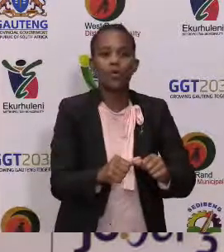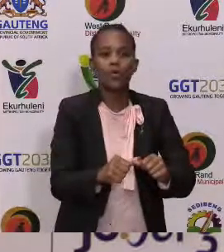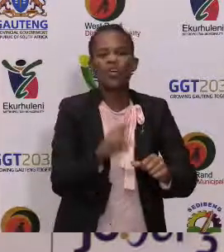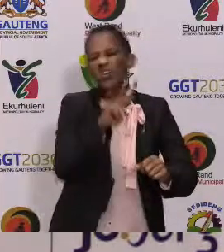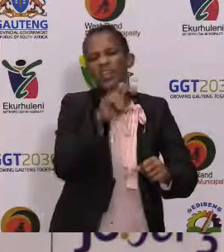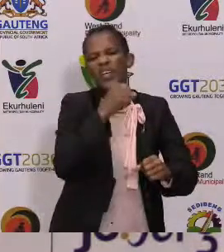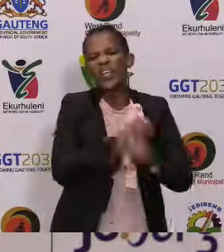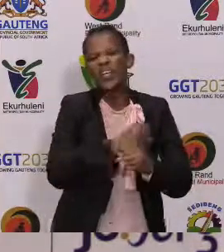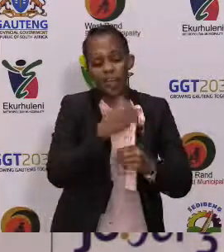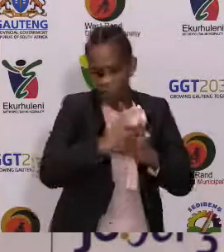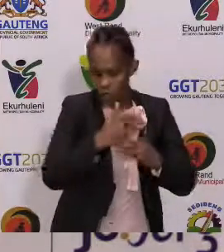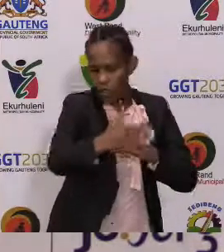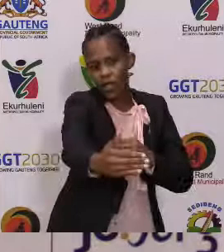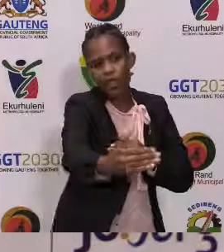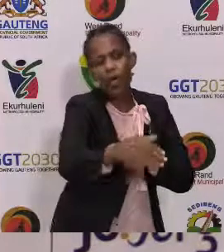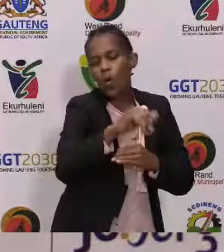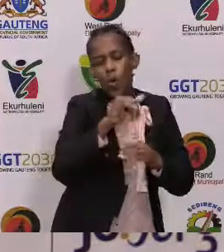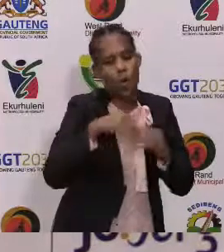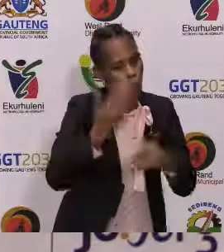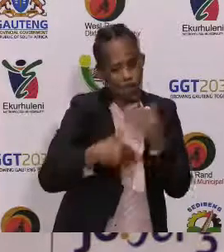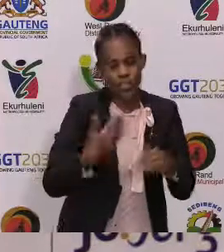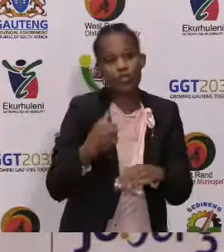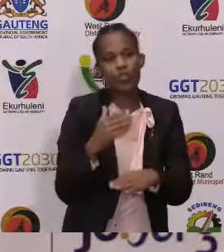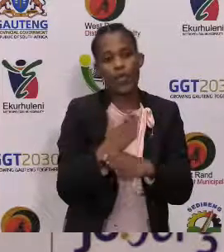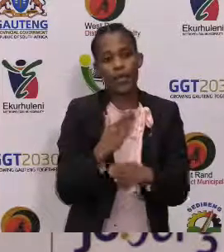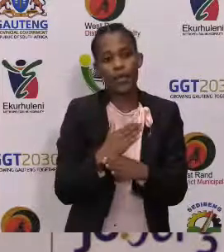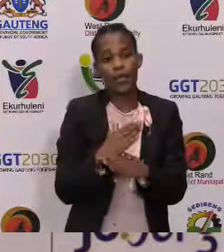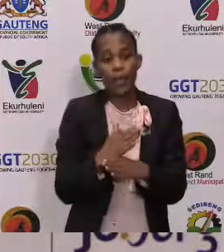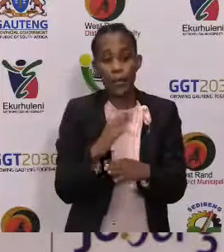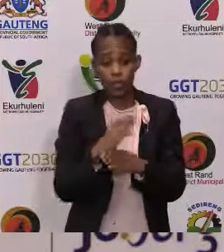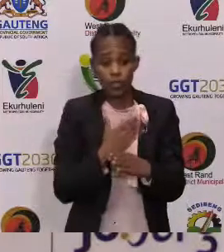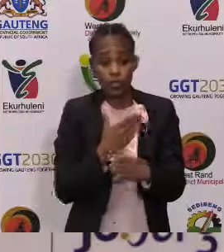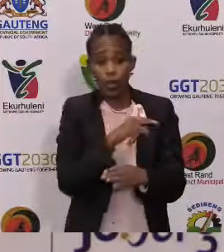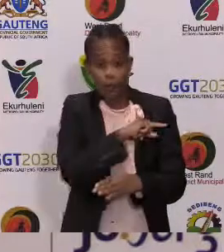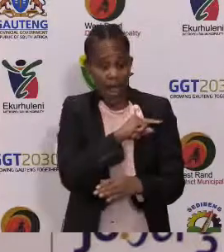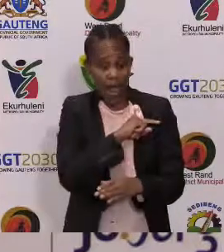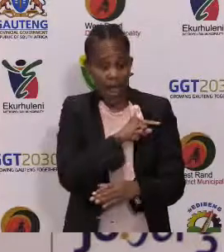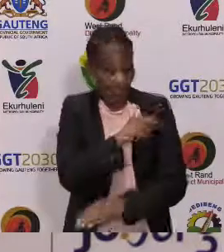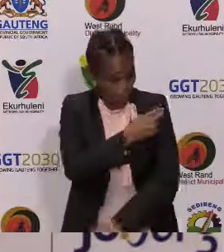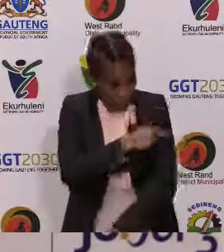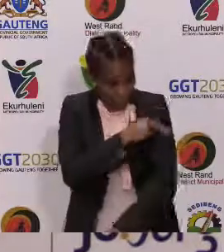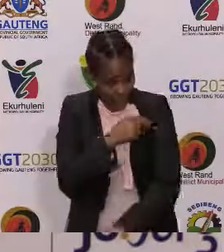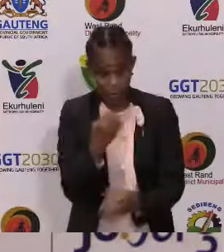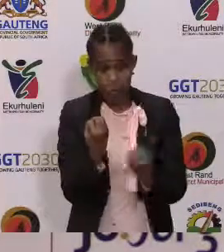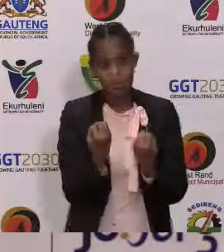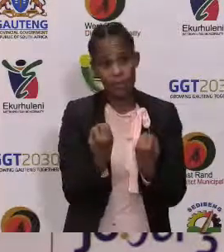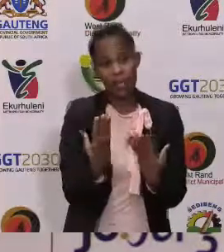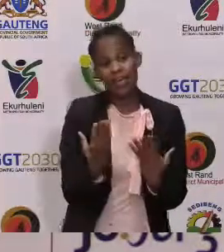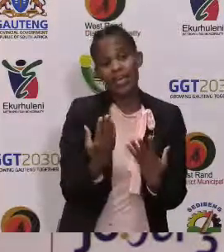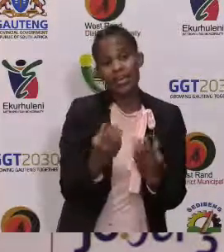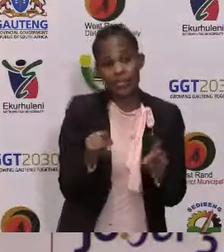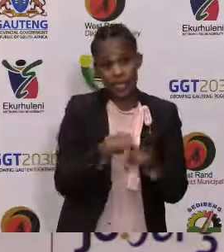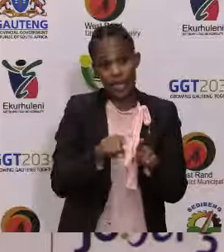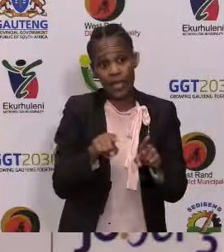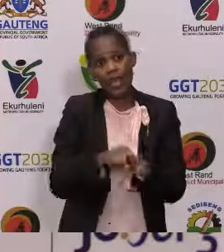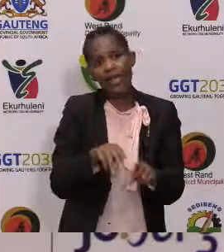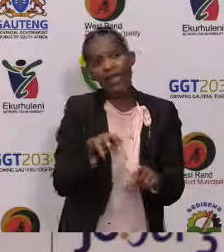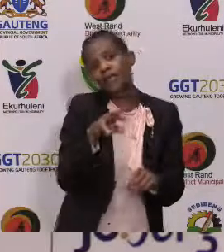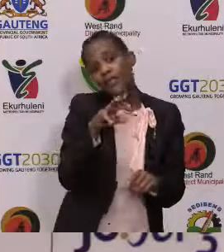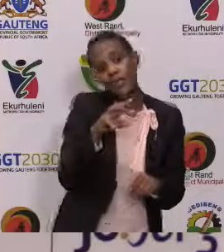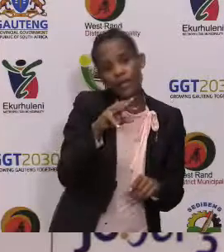20 years or more, because field hospitals means you dismantle. Yes, Nasrec was a field